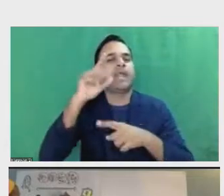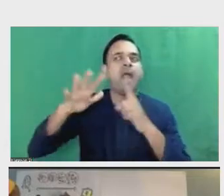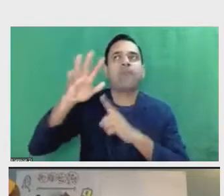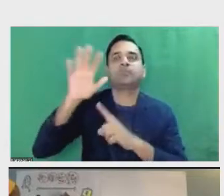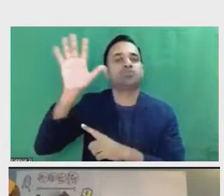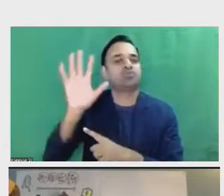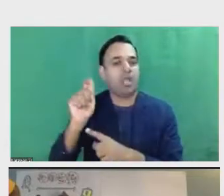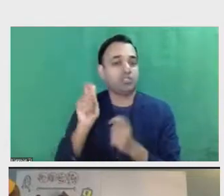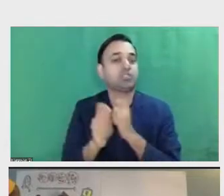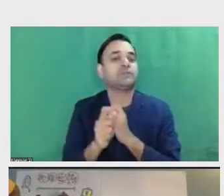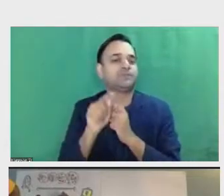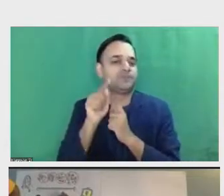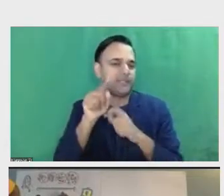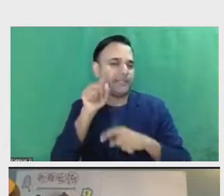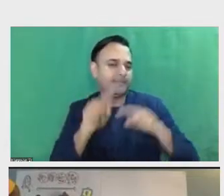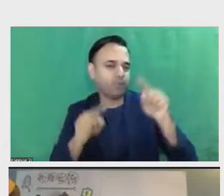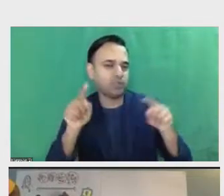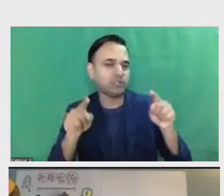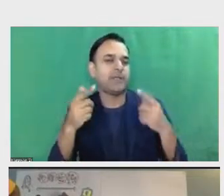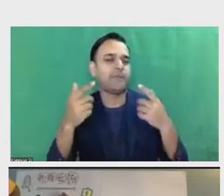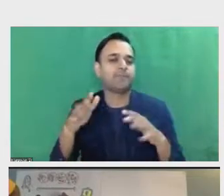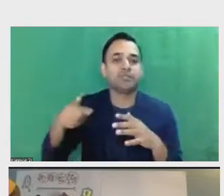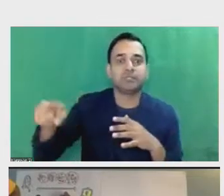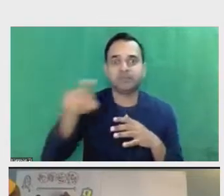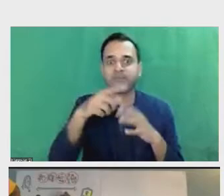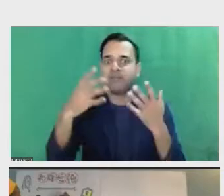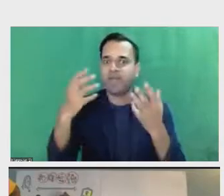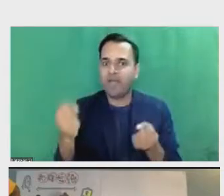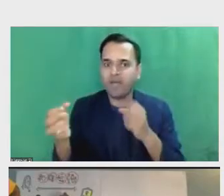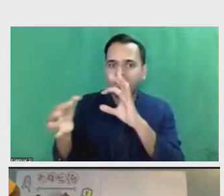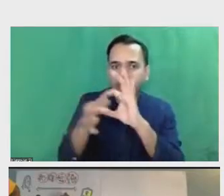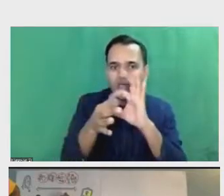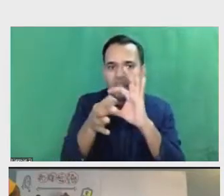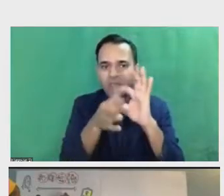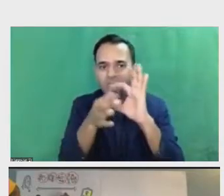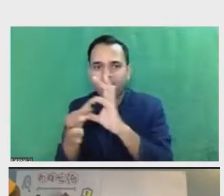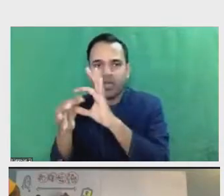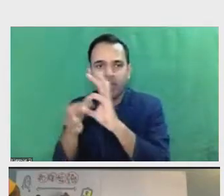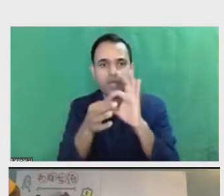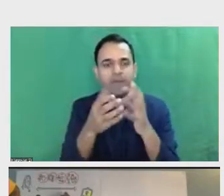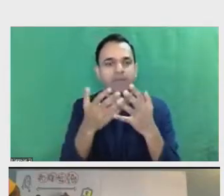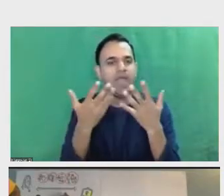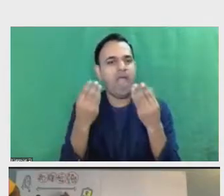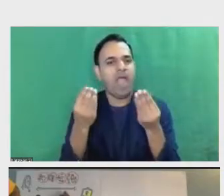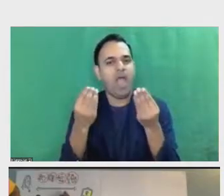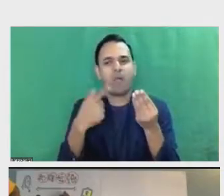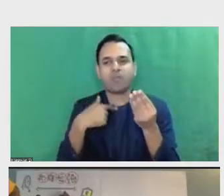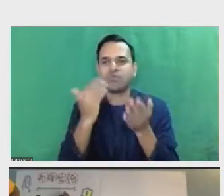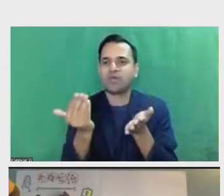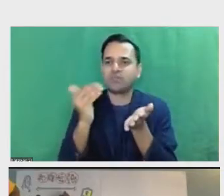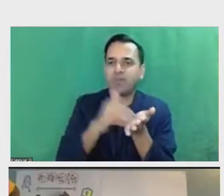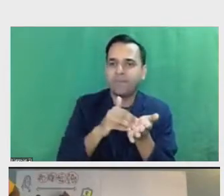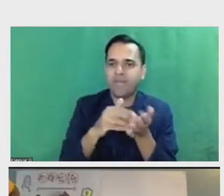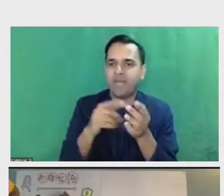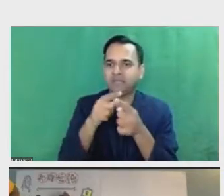institution. So how can we replicate those training and those opportunities to give the capacity enabling